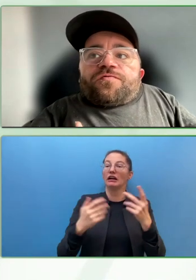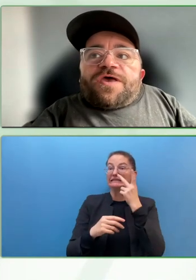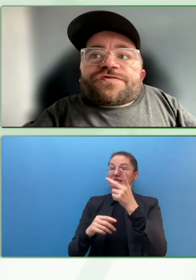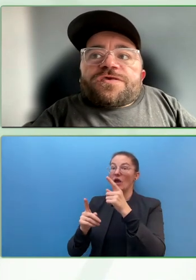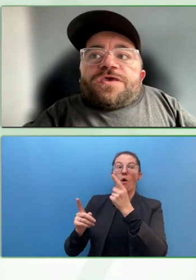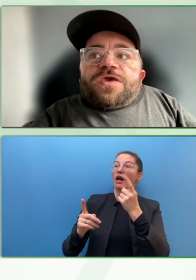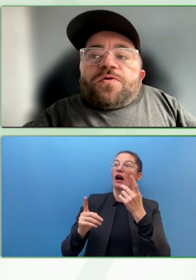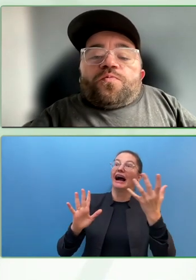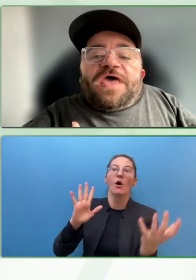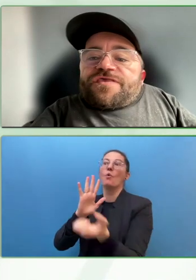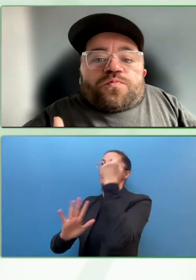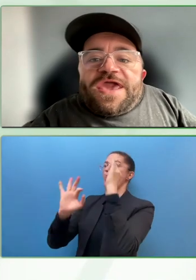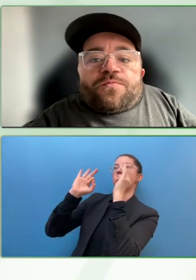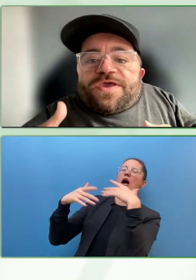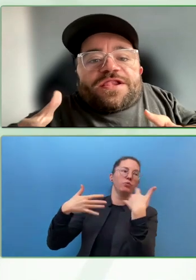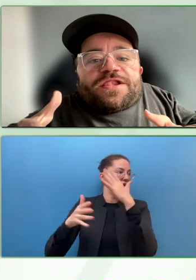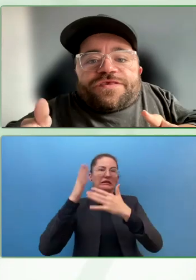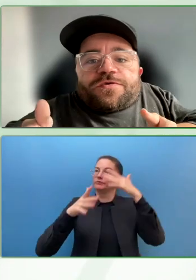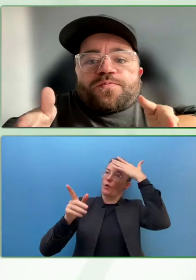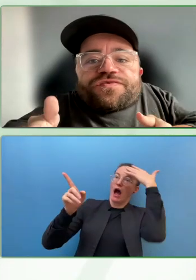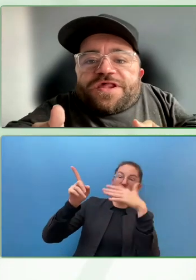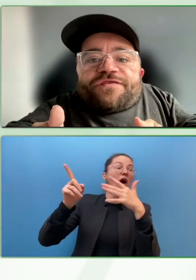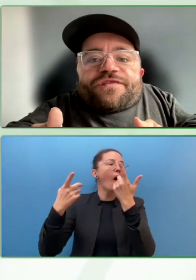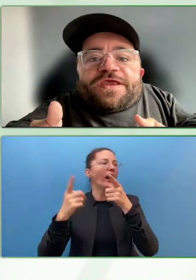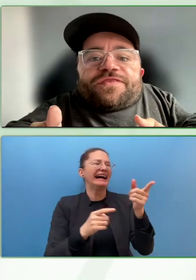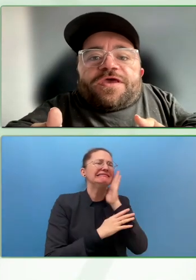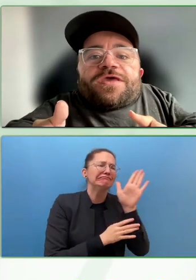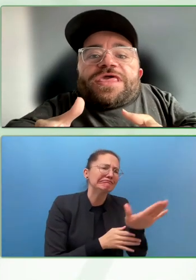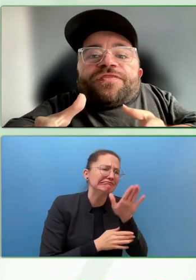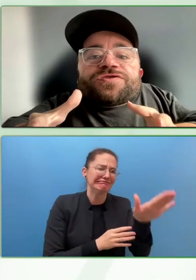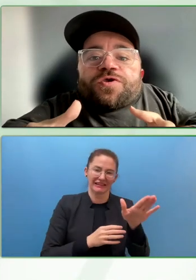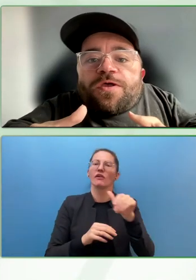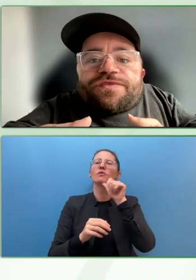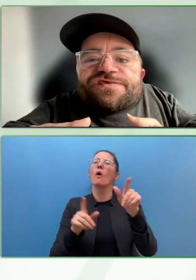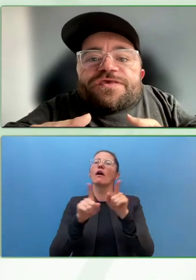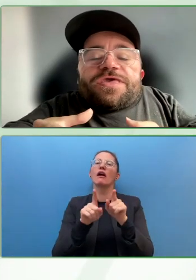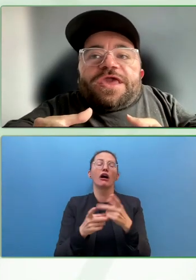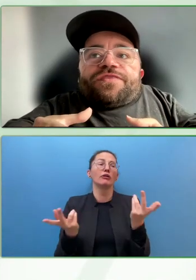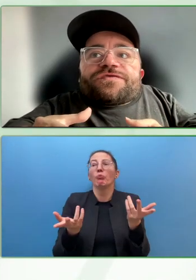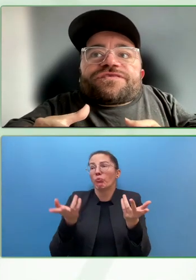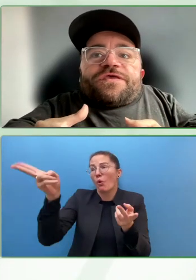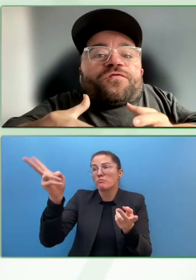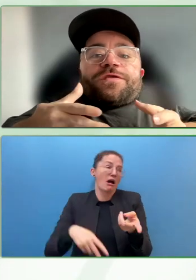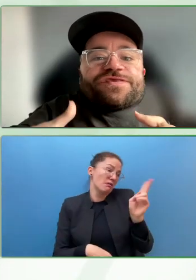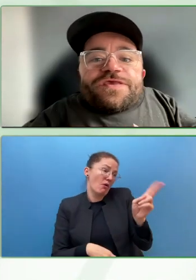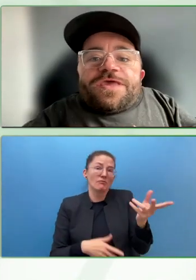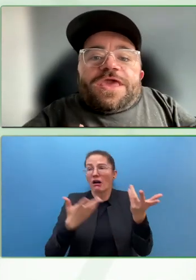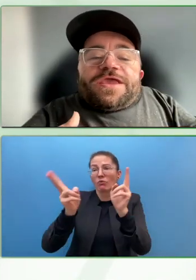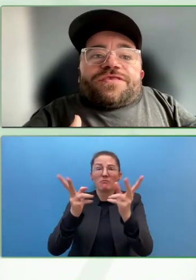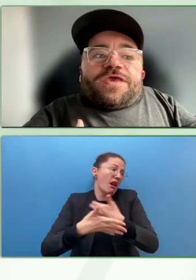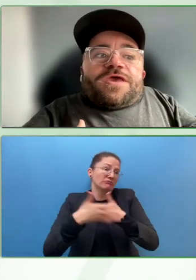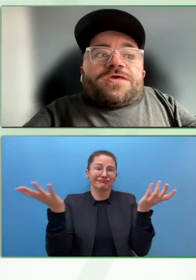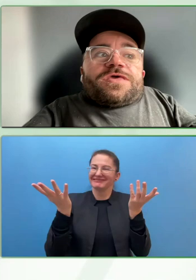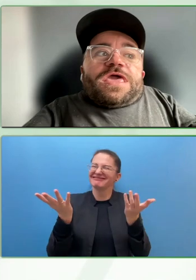And for us, that's where we like to live, in the nuance, in the difference,